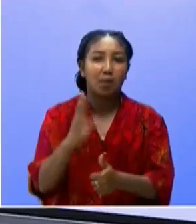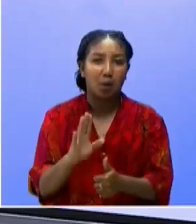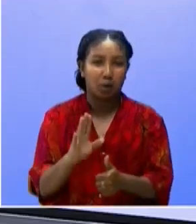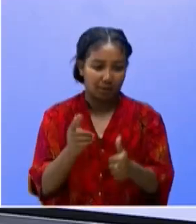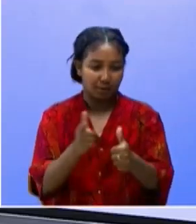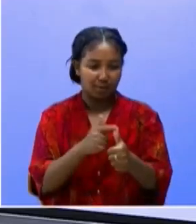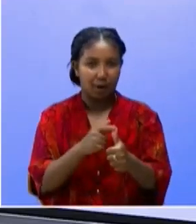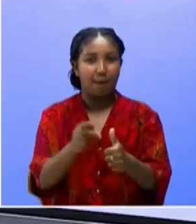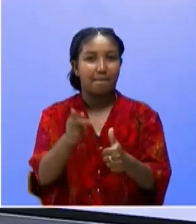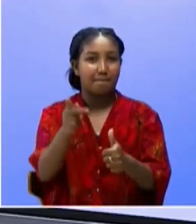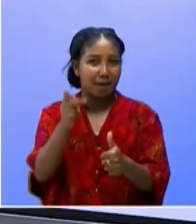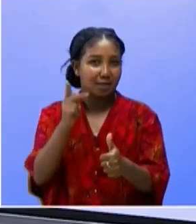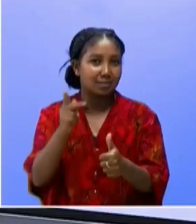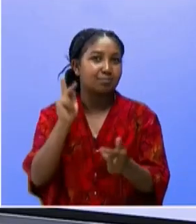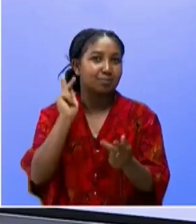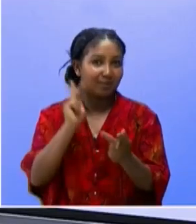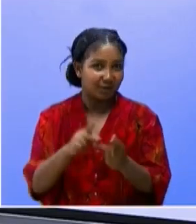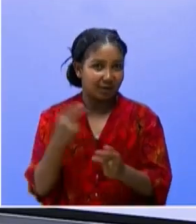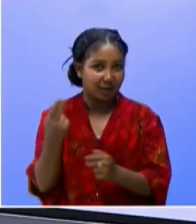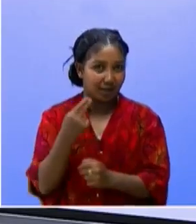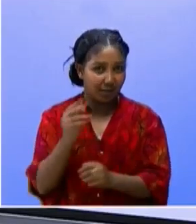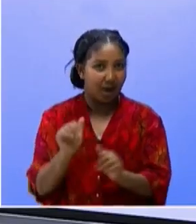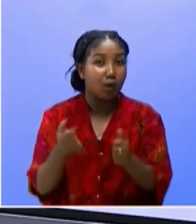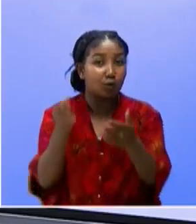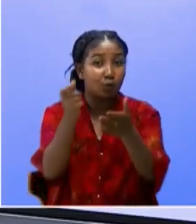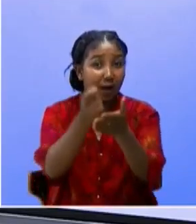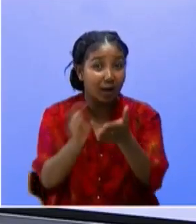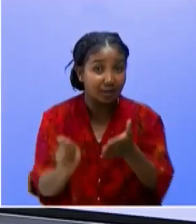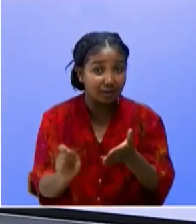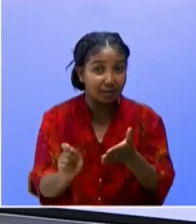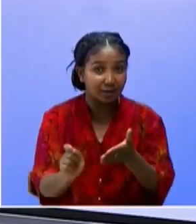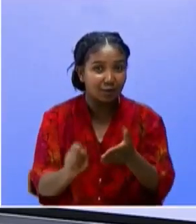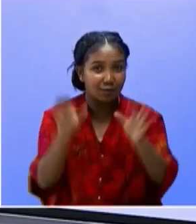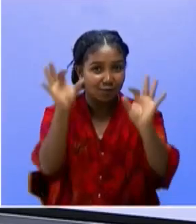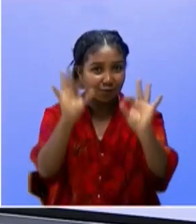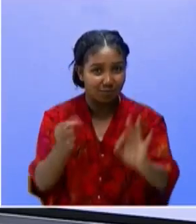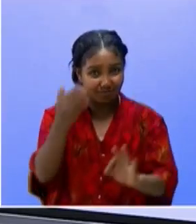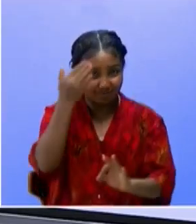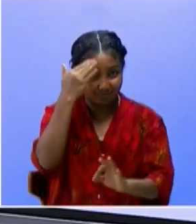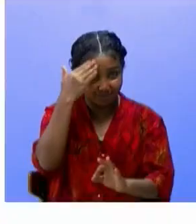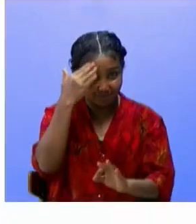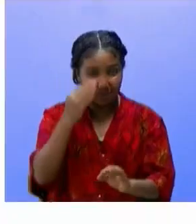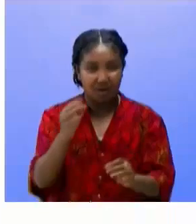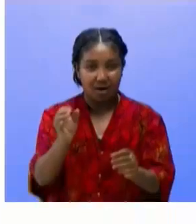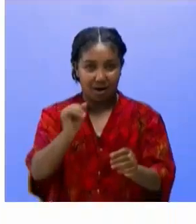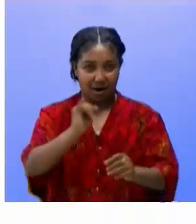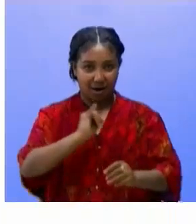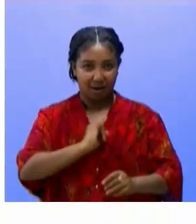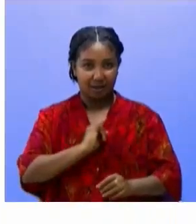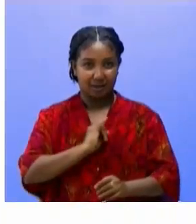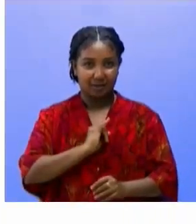the first one. So how do I write it? Yes, let us use this form. Yeah, I